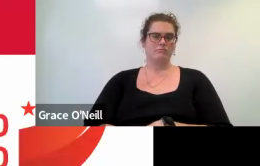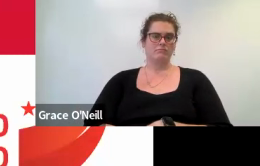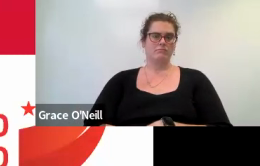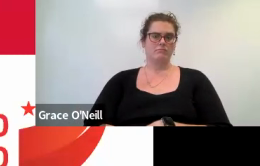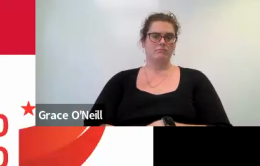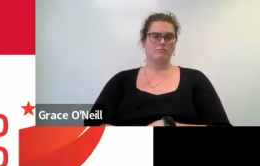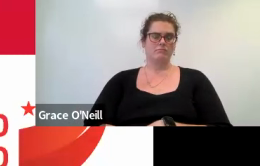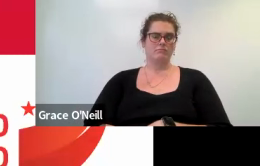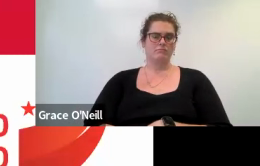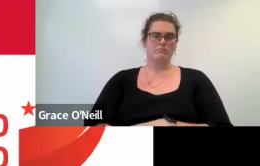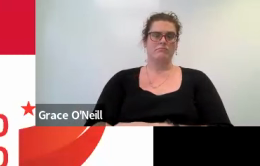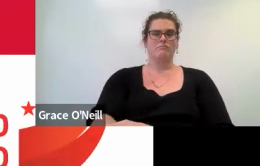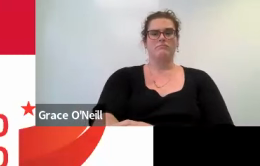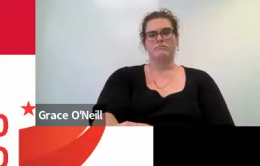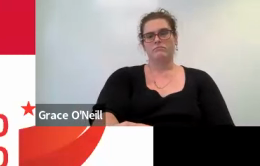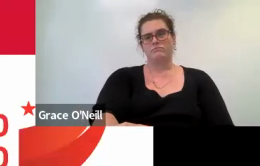Since the pandemic,